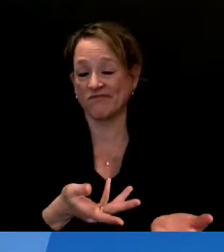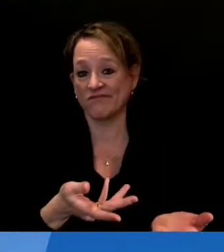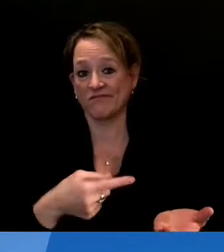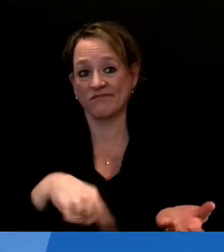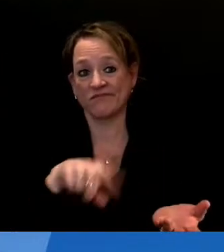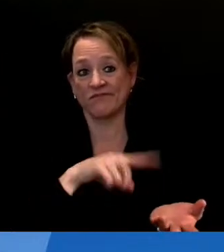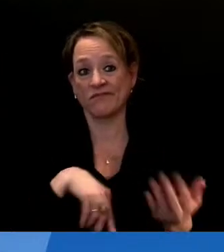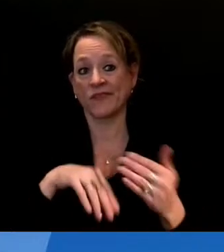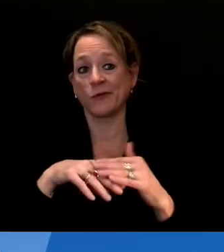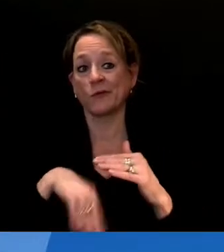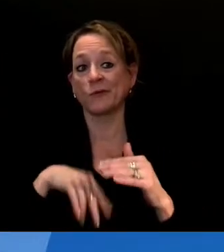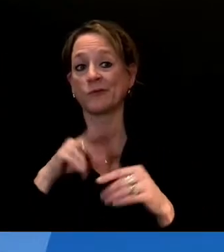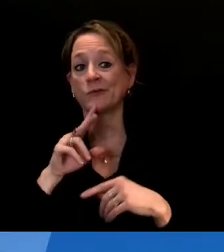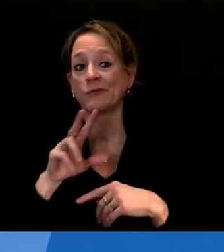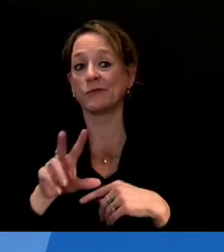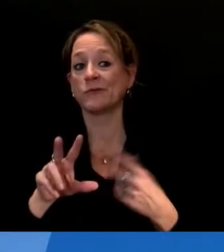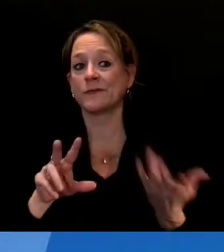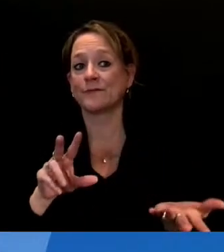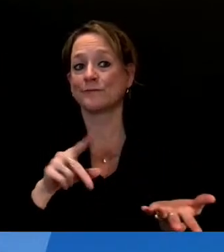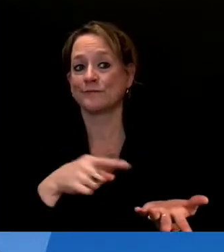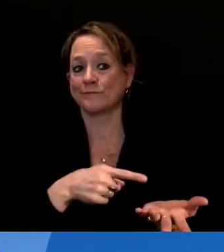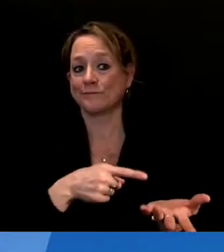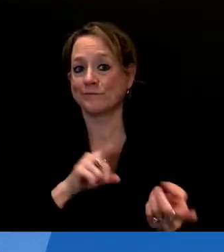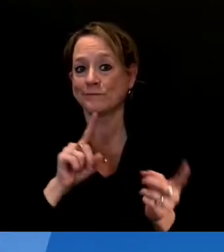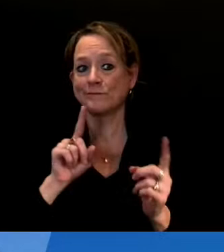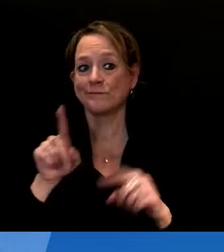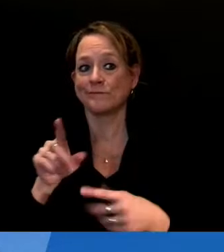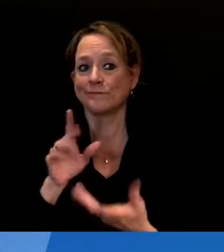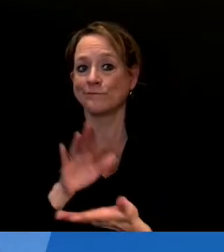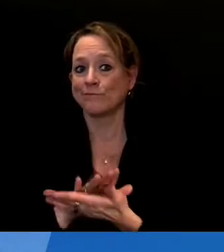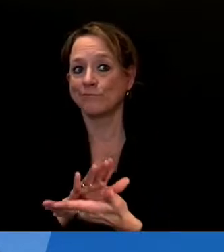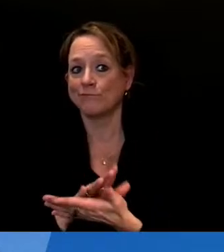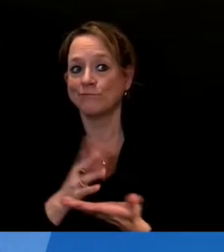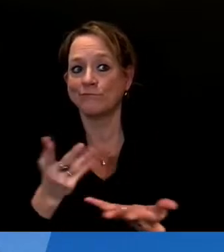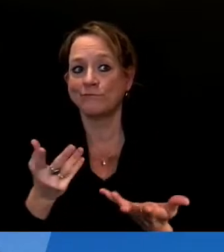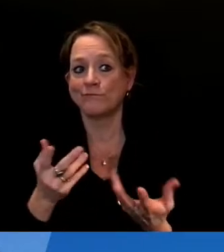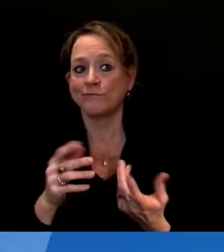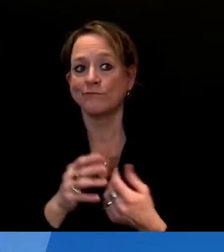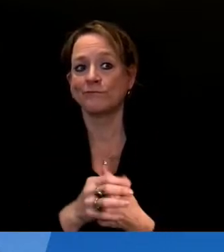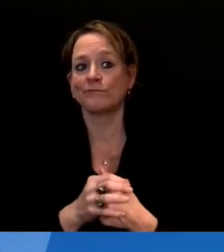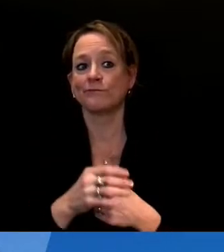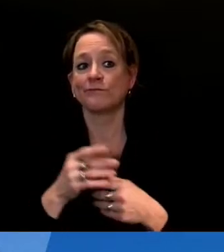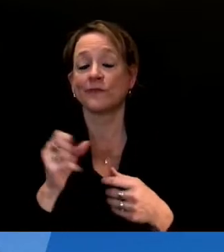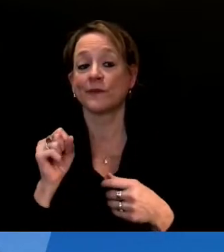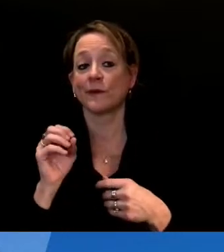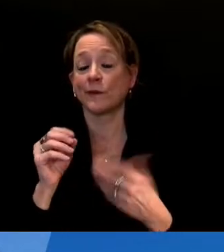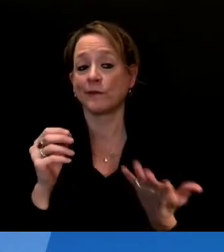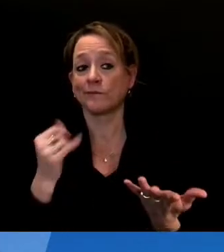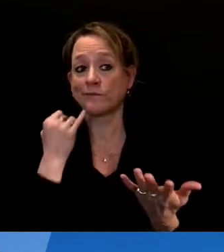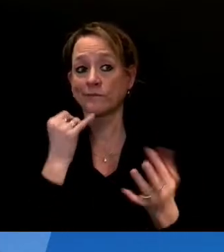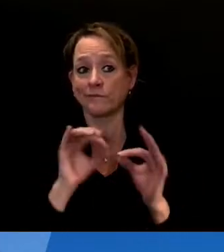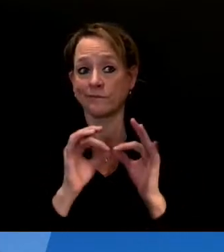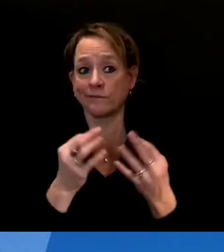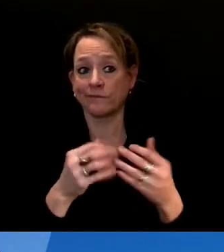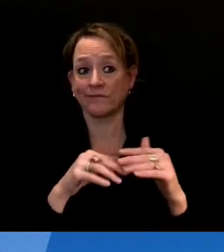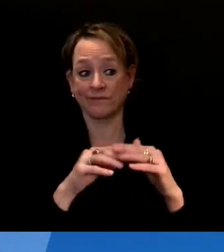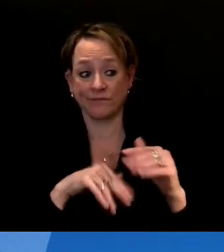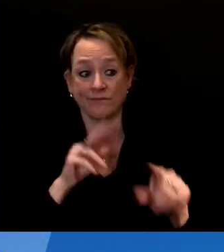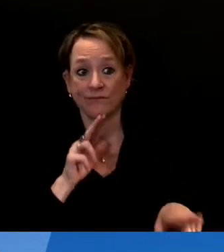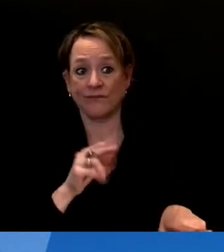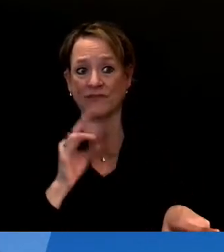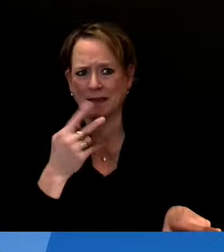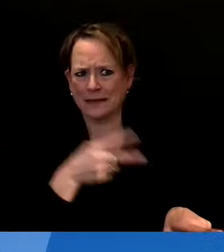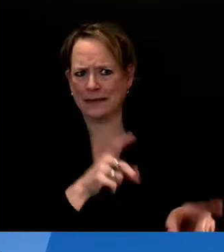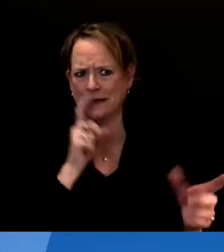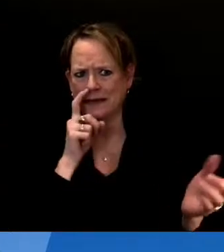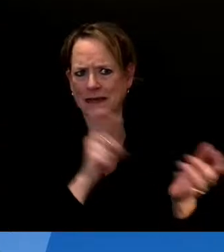For families who are looking for tests after they are symptomatic or they've had a possible exposure, and